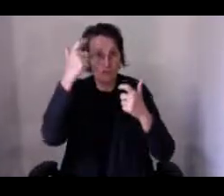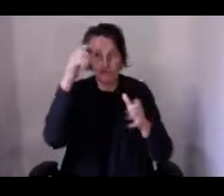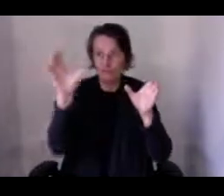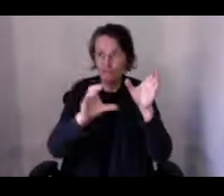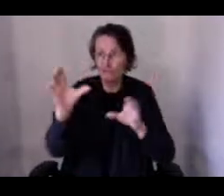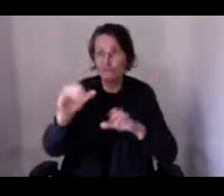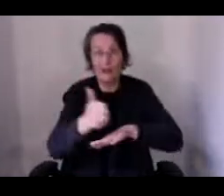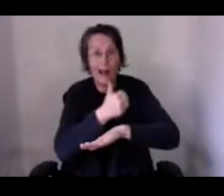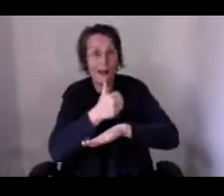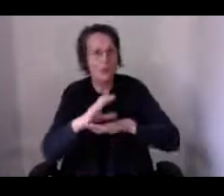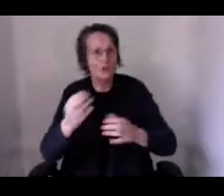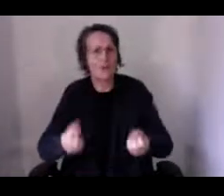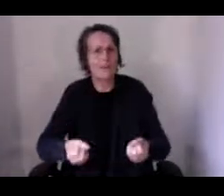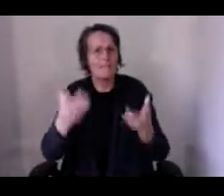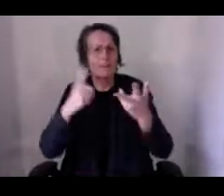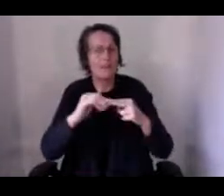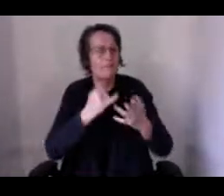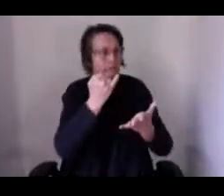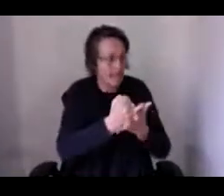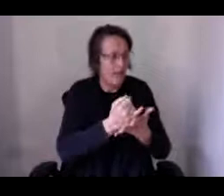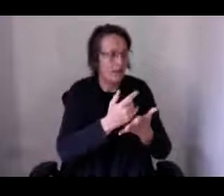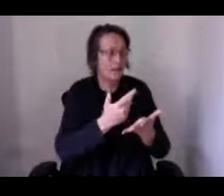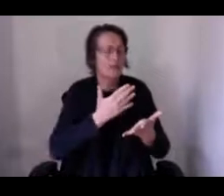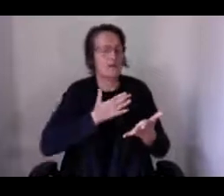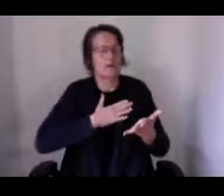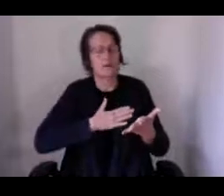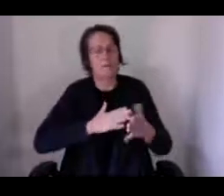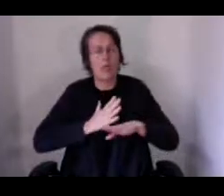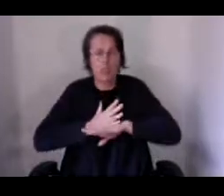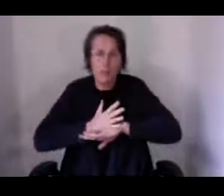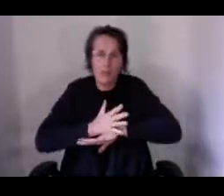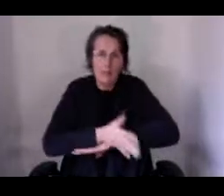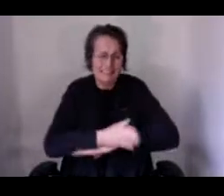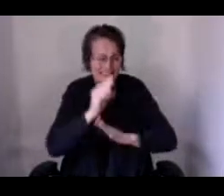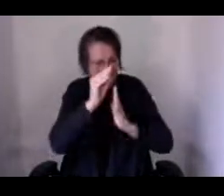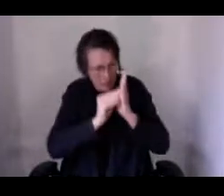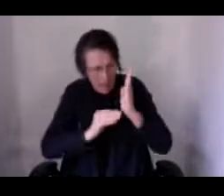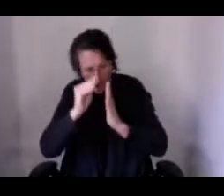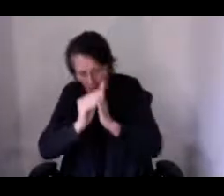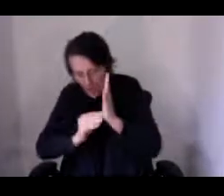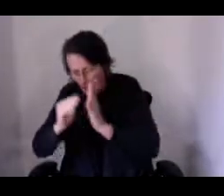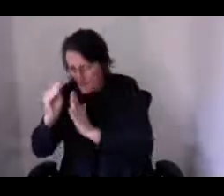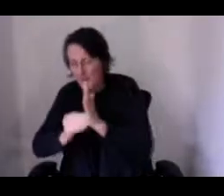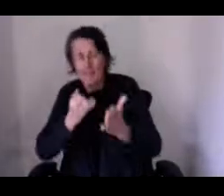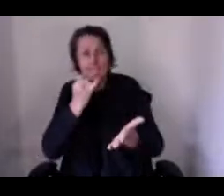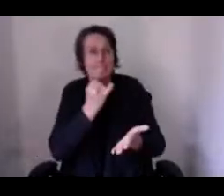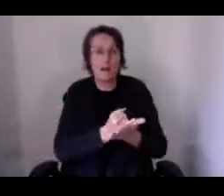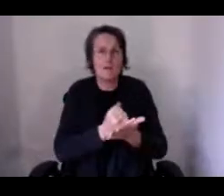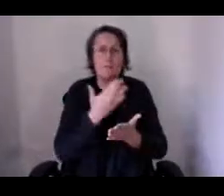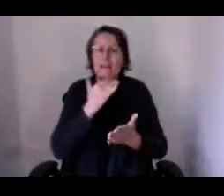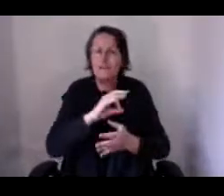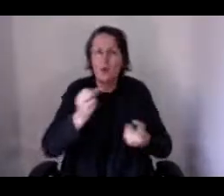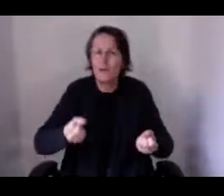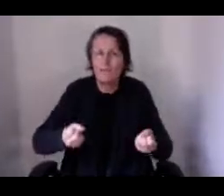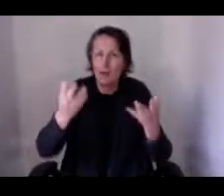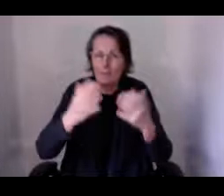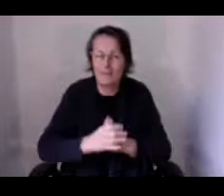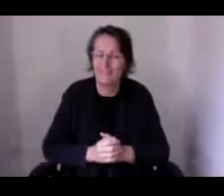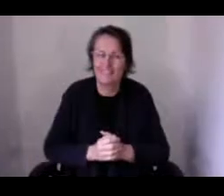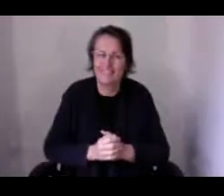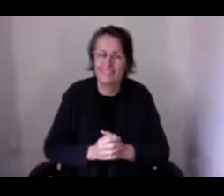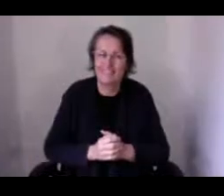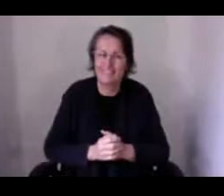feel demoralising if you apply for funding, you put a lot of work into an application. But if you're unsuccessful the first time round, that